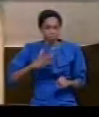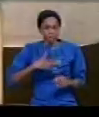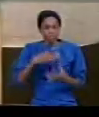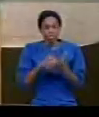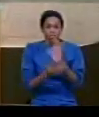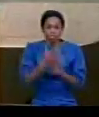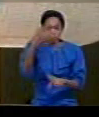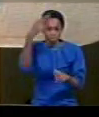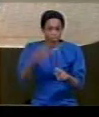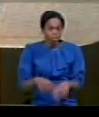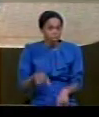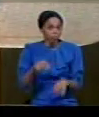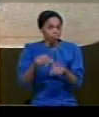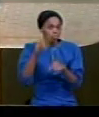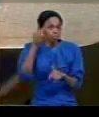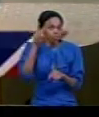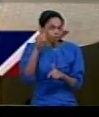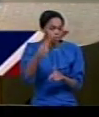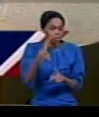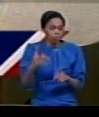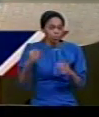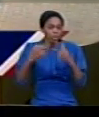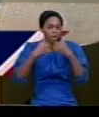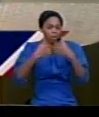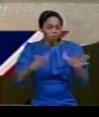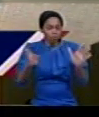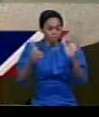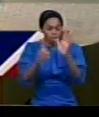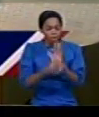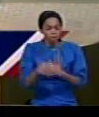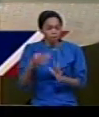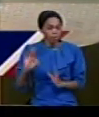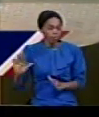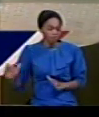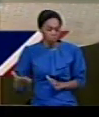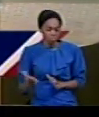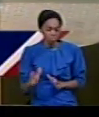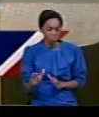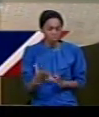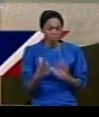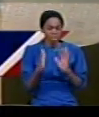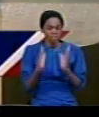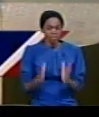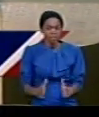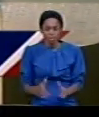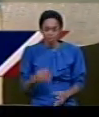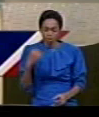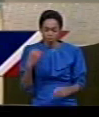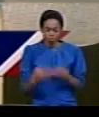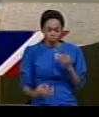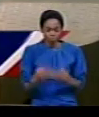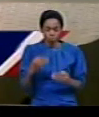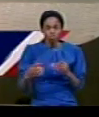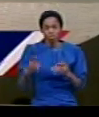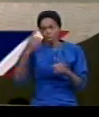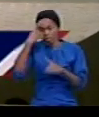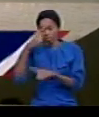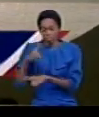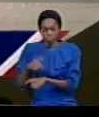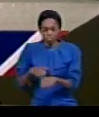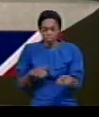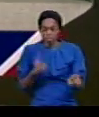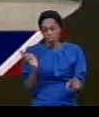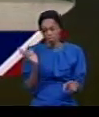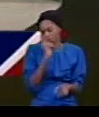two, the lostness of compromisers judged for their